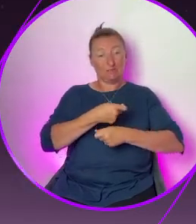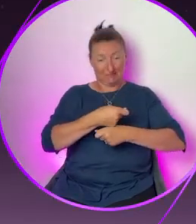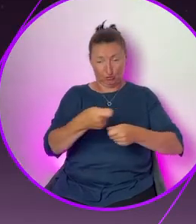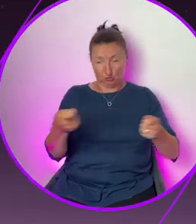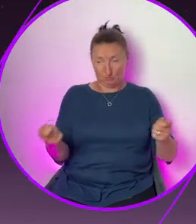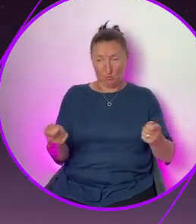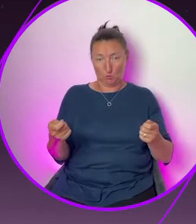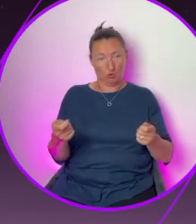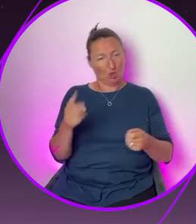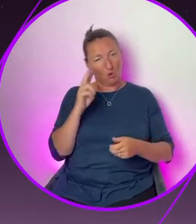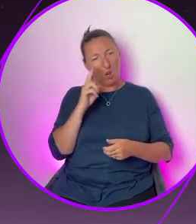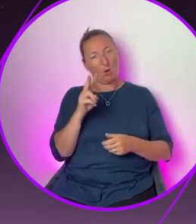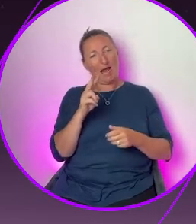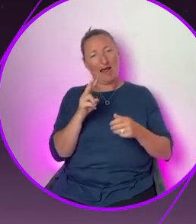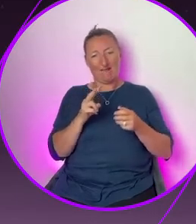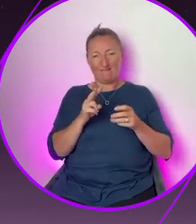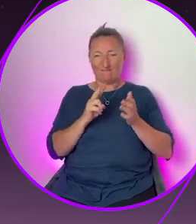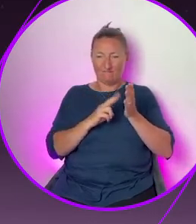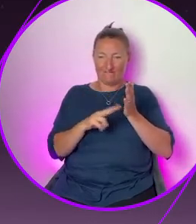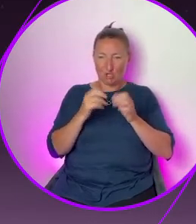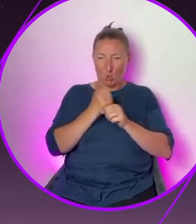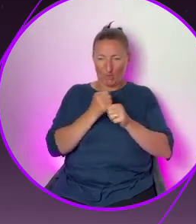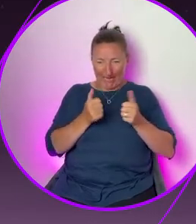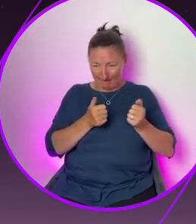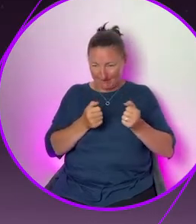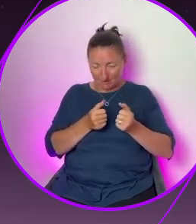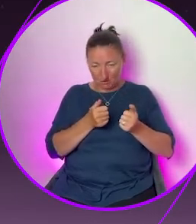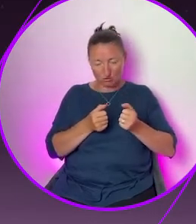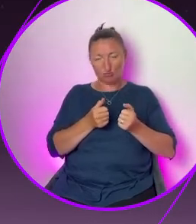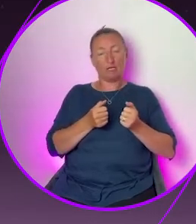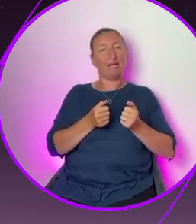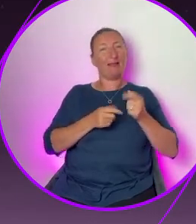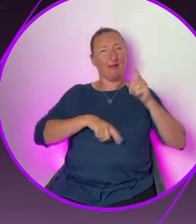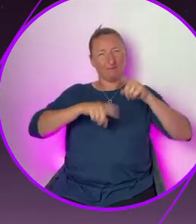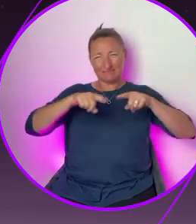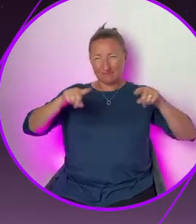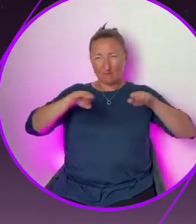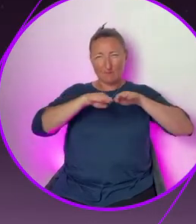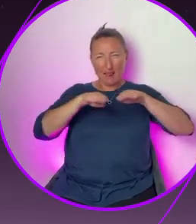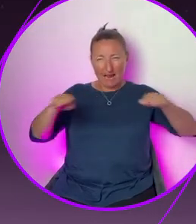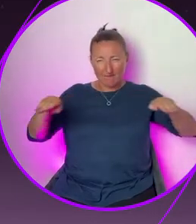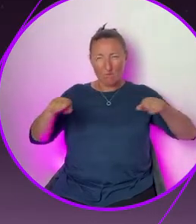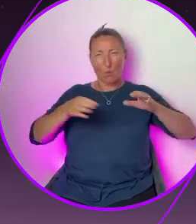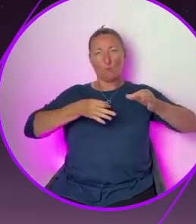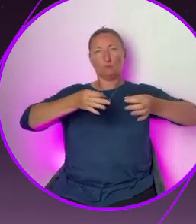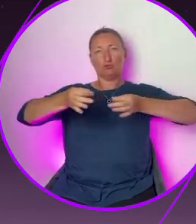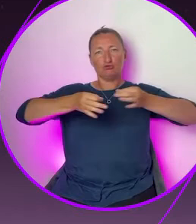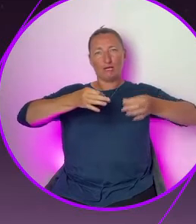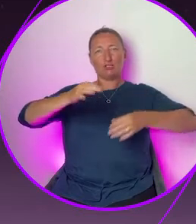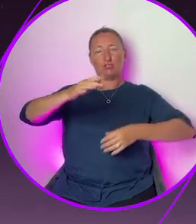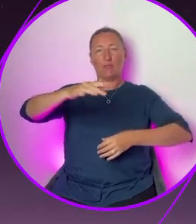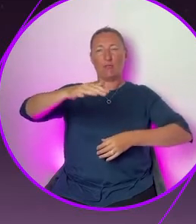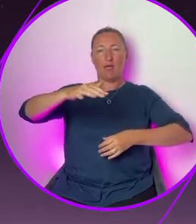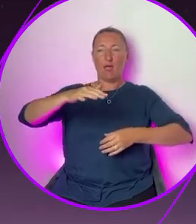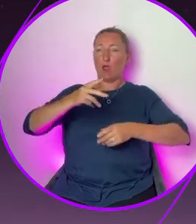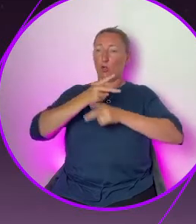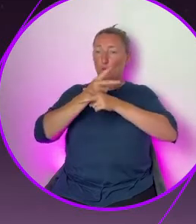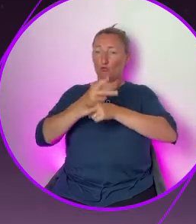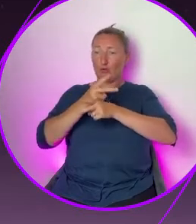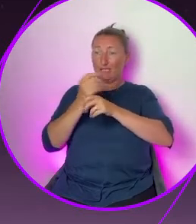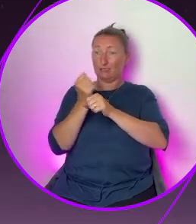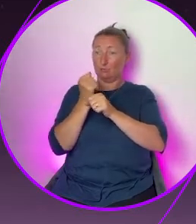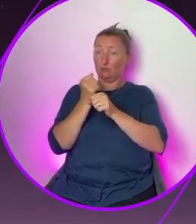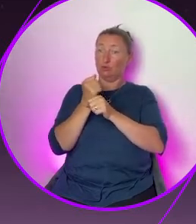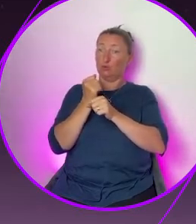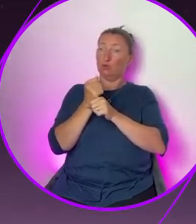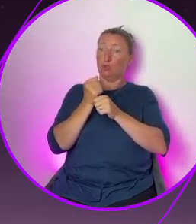point again to the video games industry, in which there are obviously a number of different kinds of platforms and strategies in which creators and producers are able to